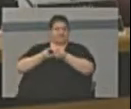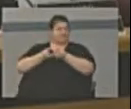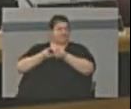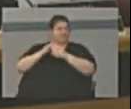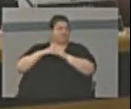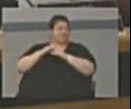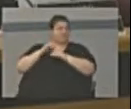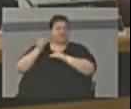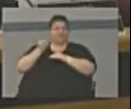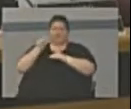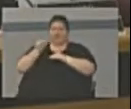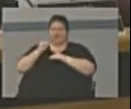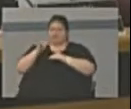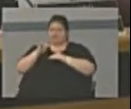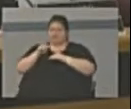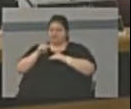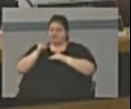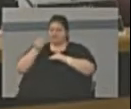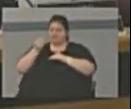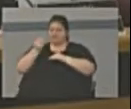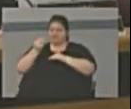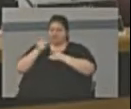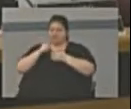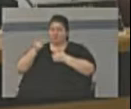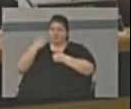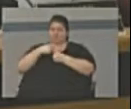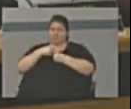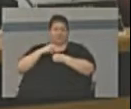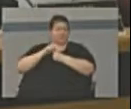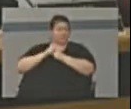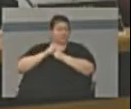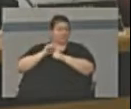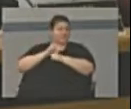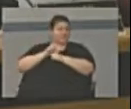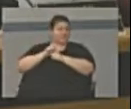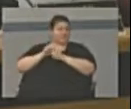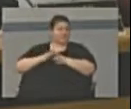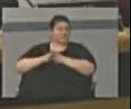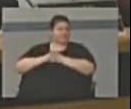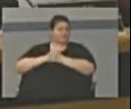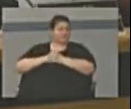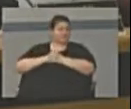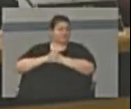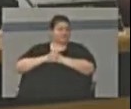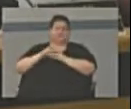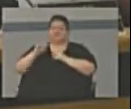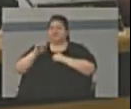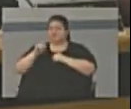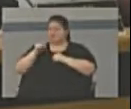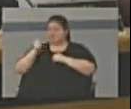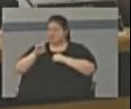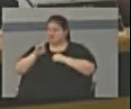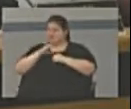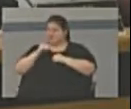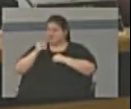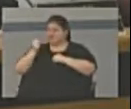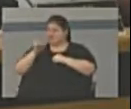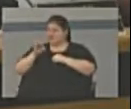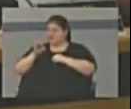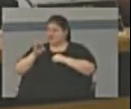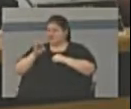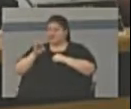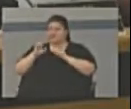18th at 4:30, and the public is more than welcome to participate with the employees. January the 18th and 19th, tip a